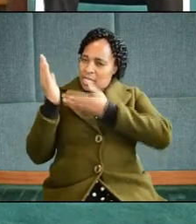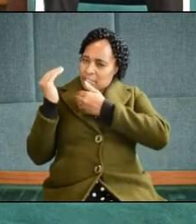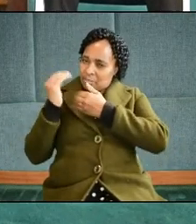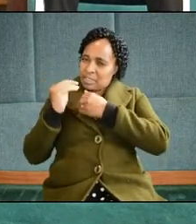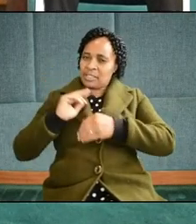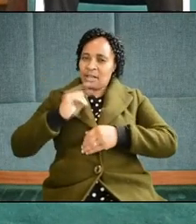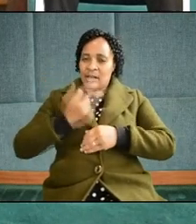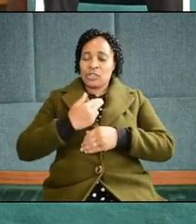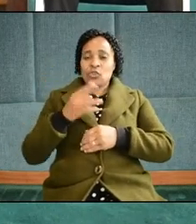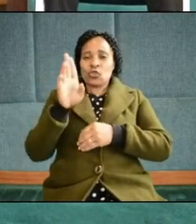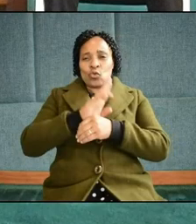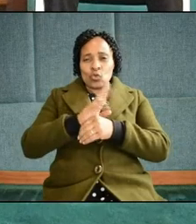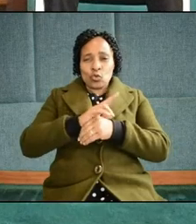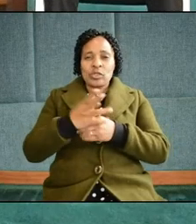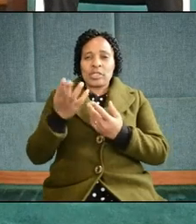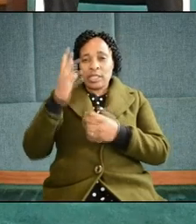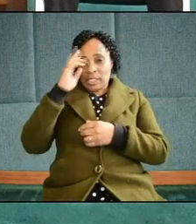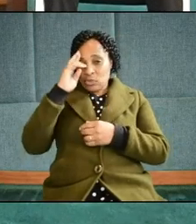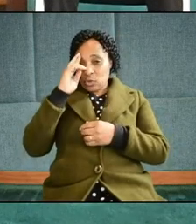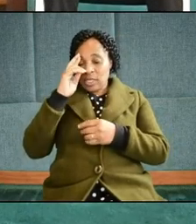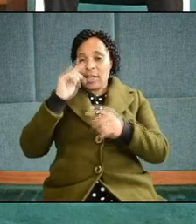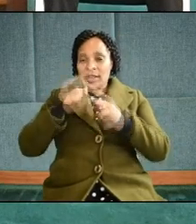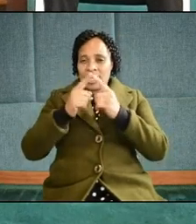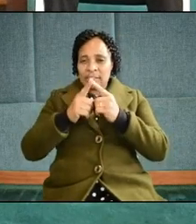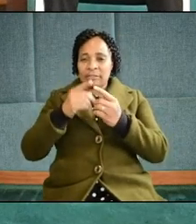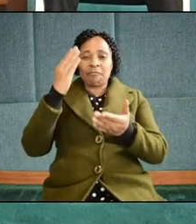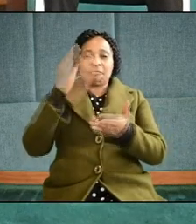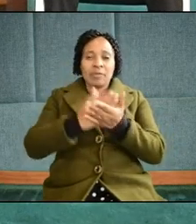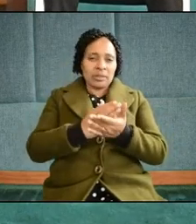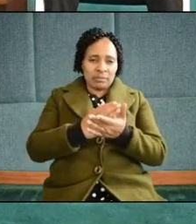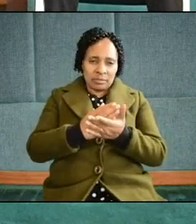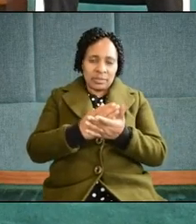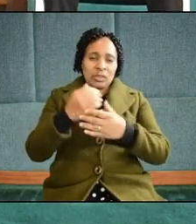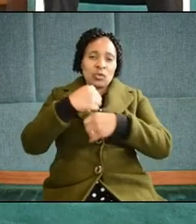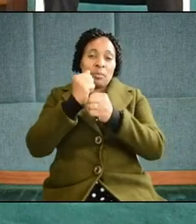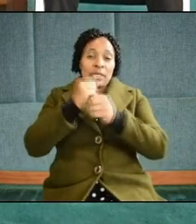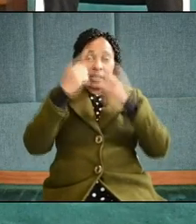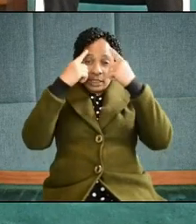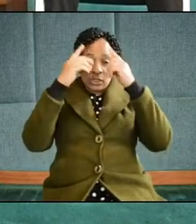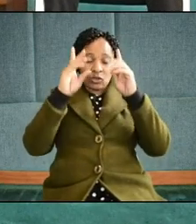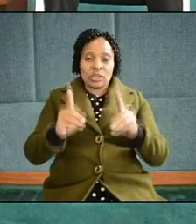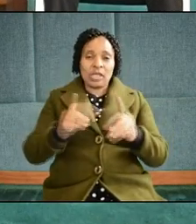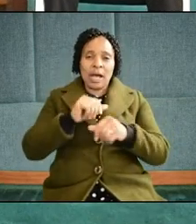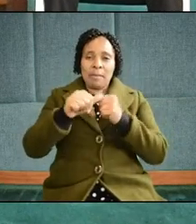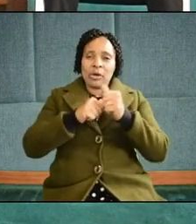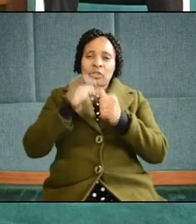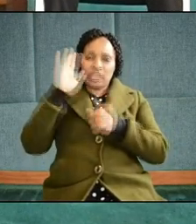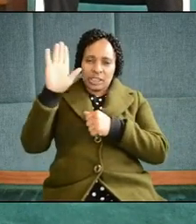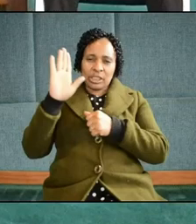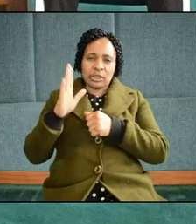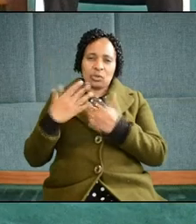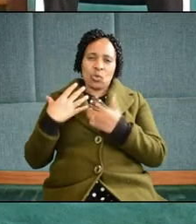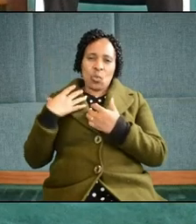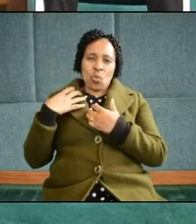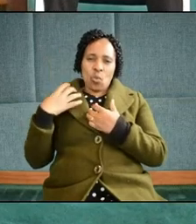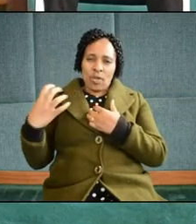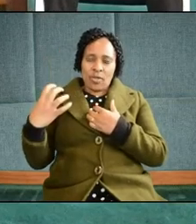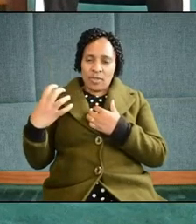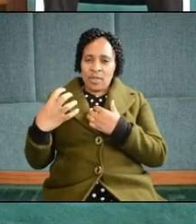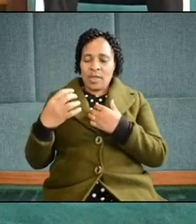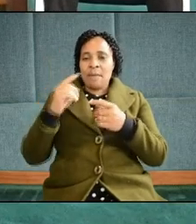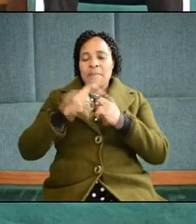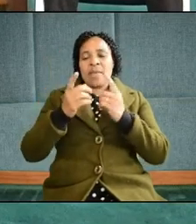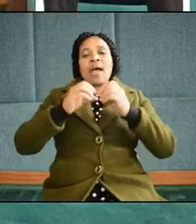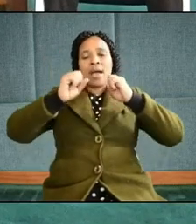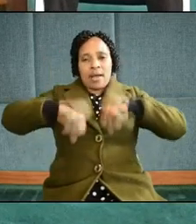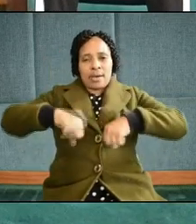use reason and facts to make our decisions about His will. I'm going to agree